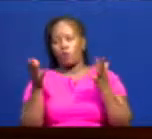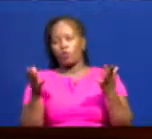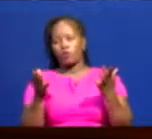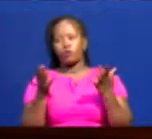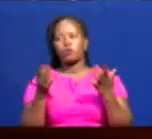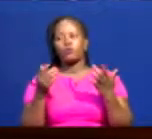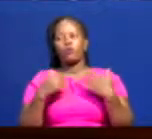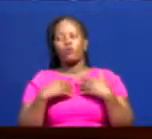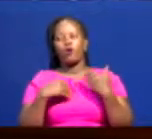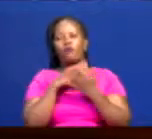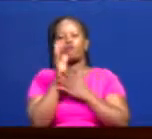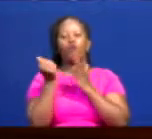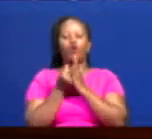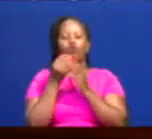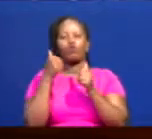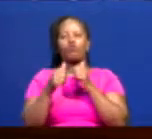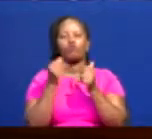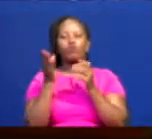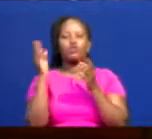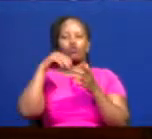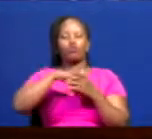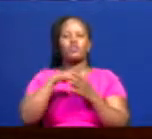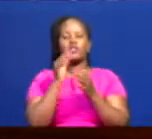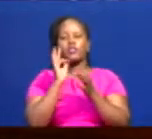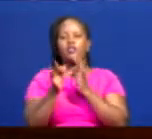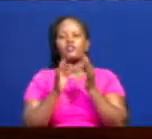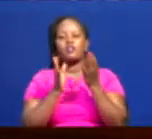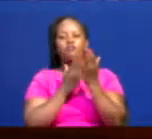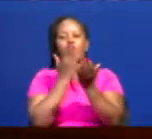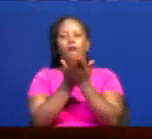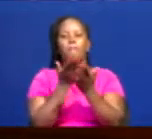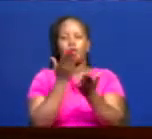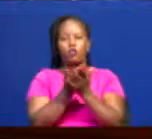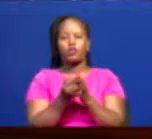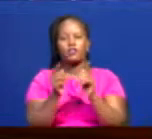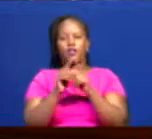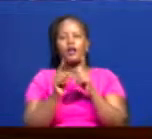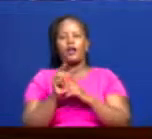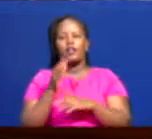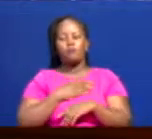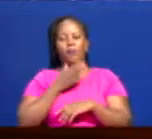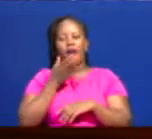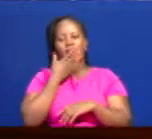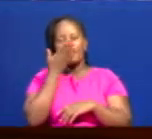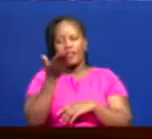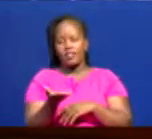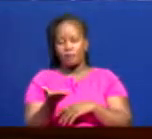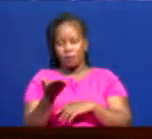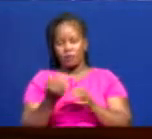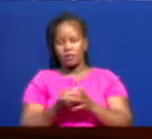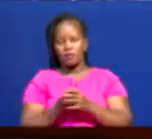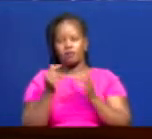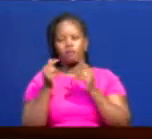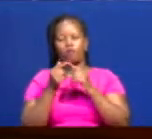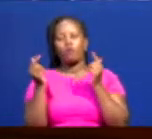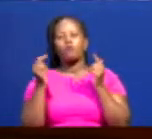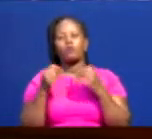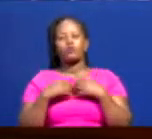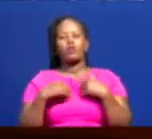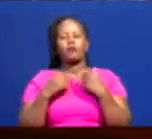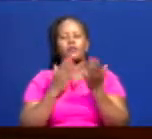not included is the petition as response, my response to the written submissions opposed to the